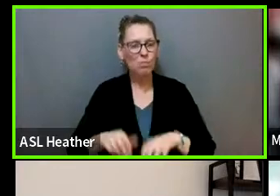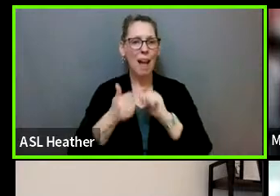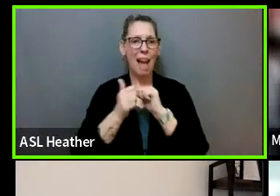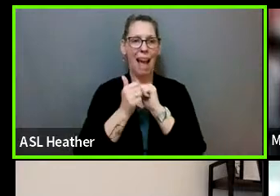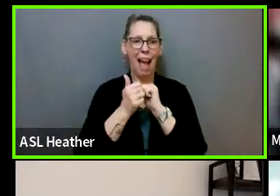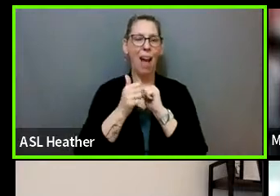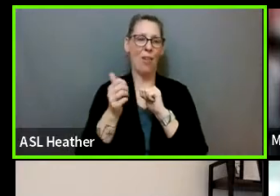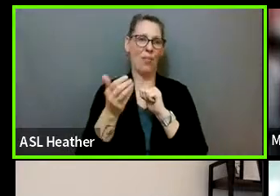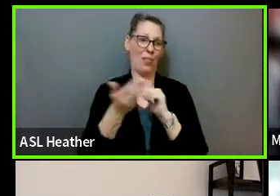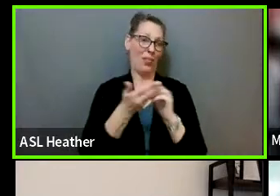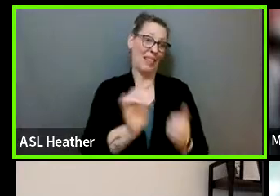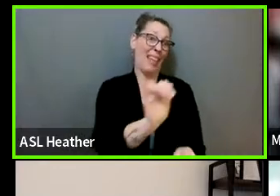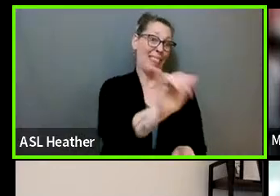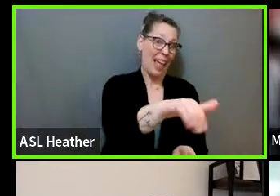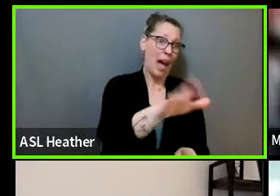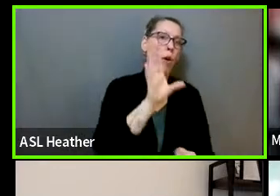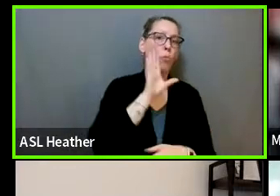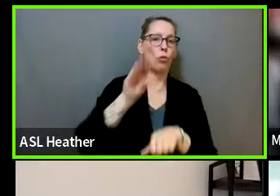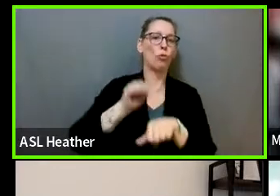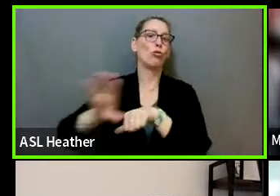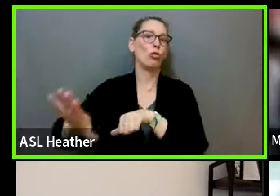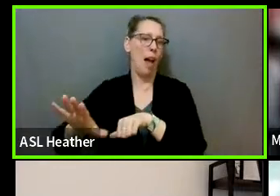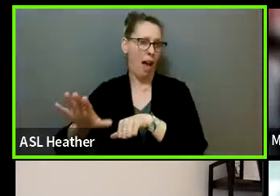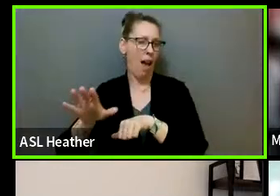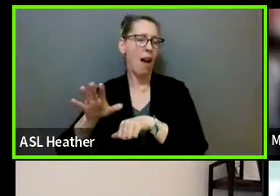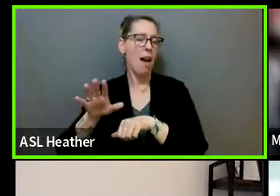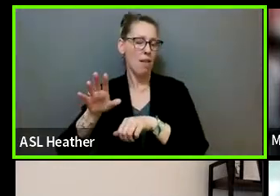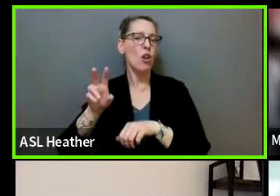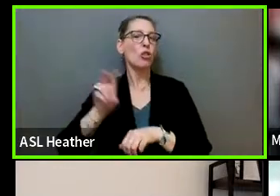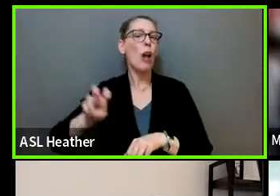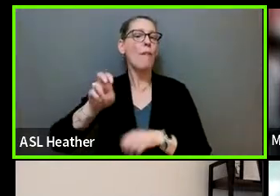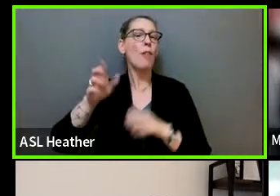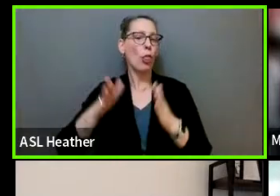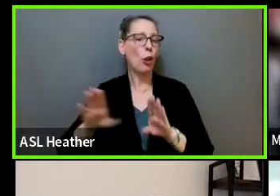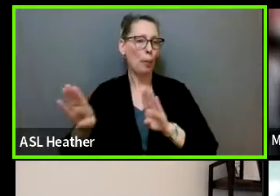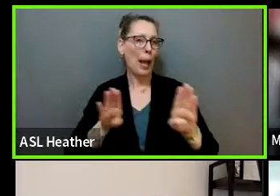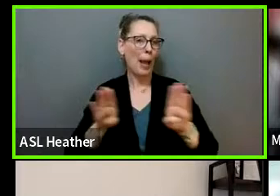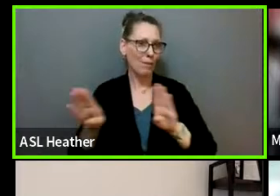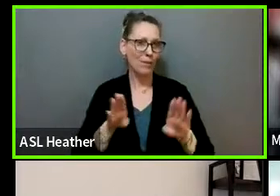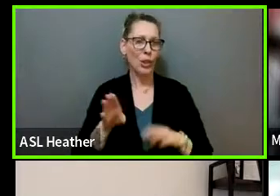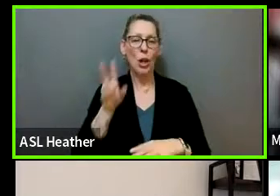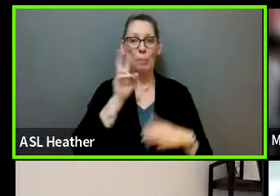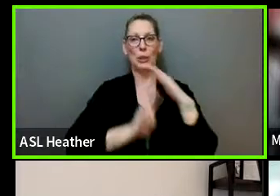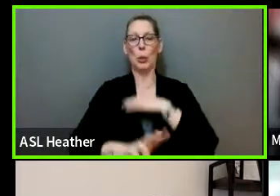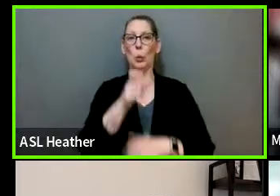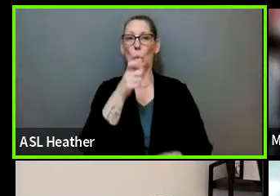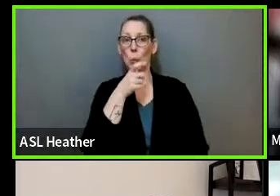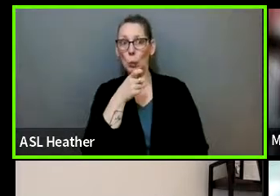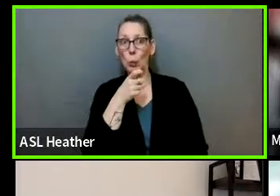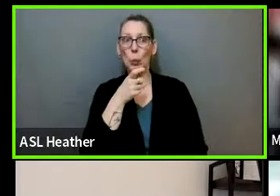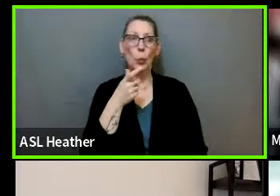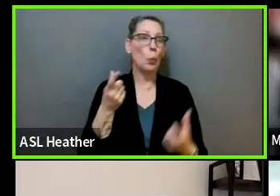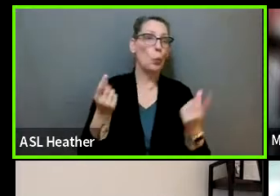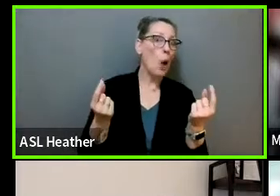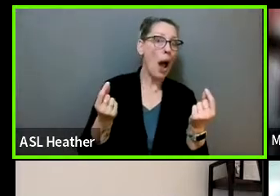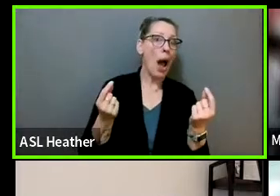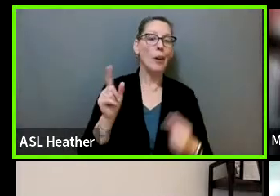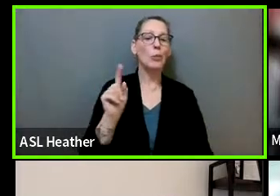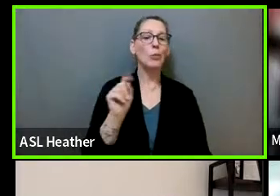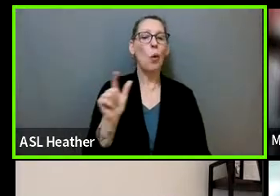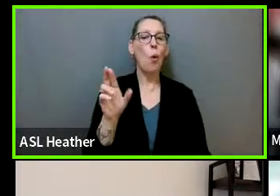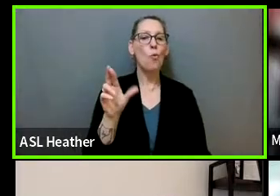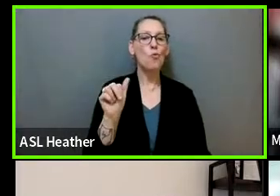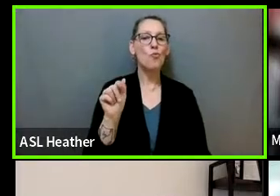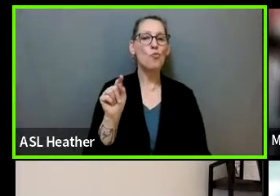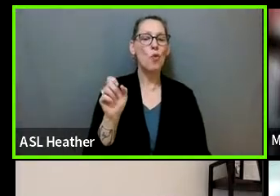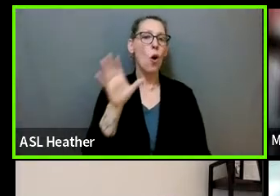things like that will impact traveler behavior, and they try to predict what toll rate will make